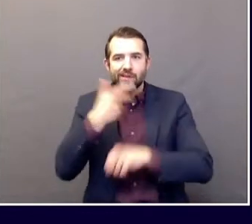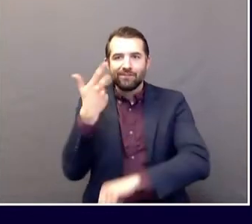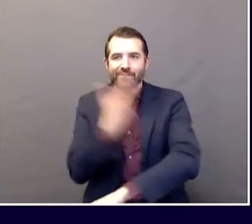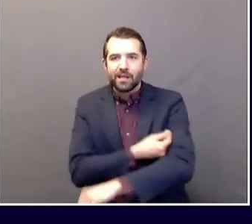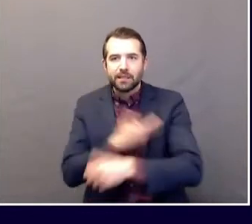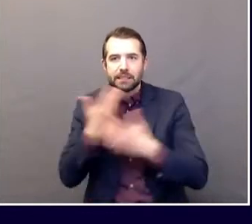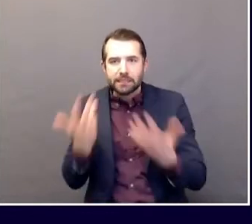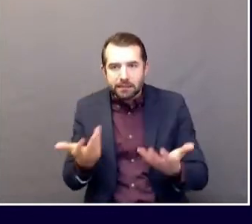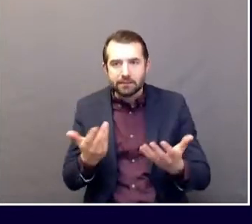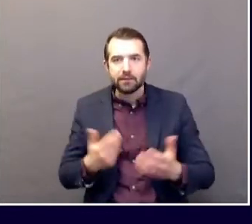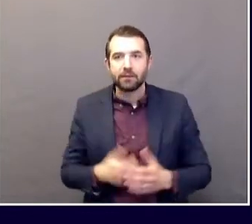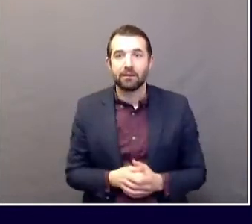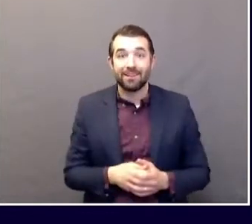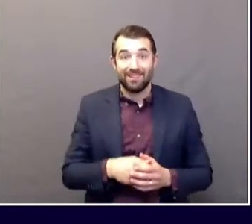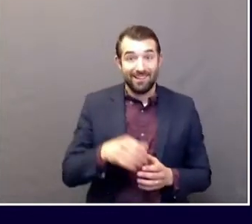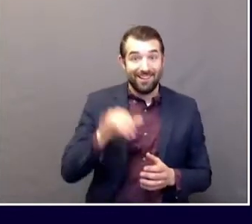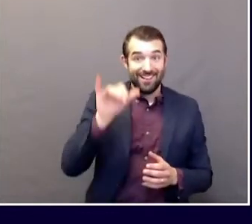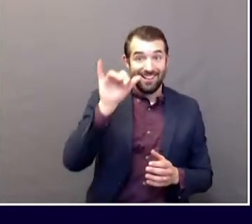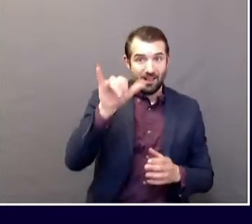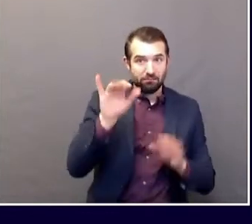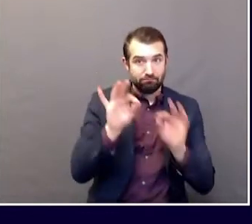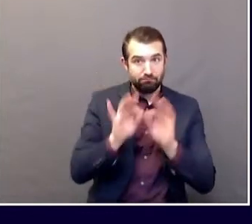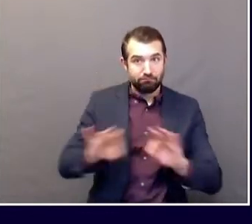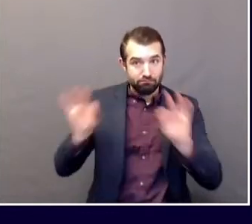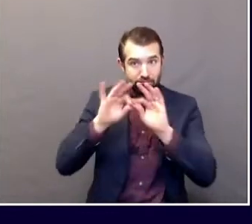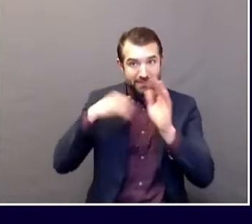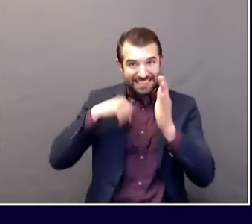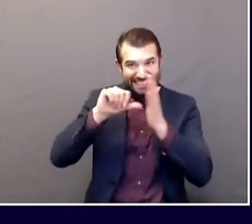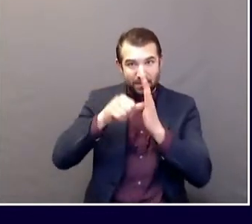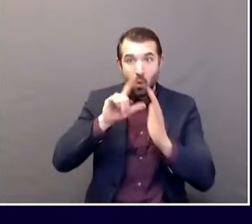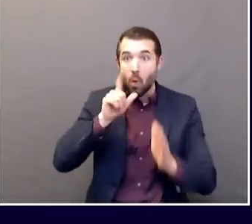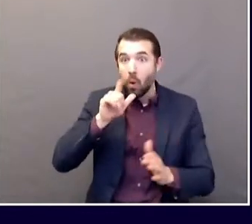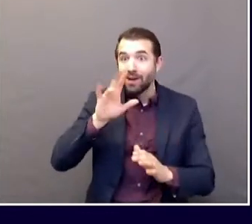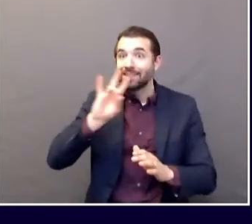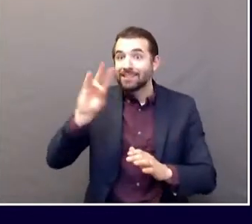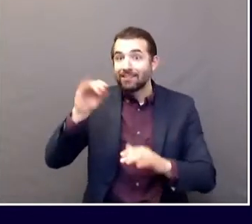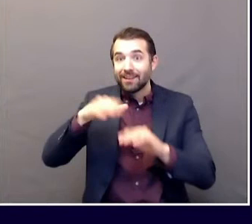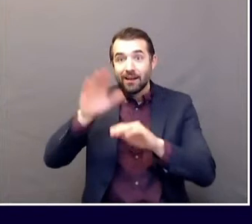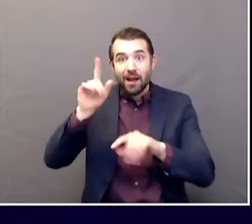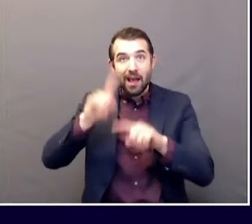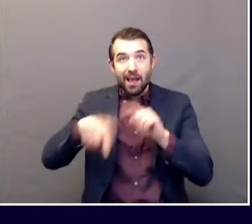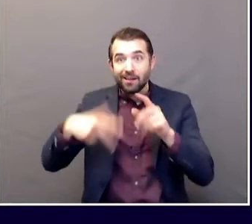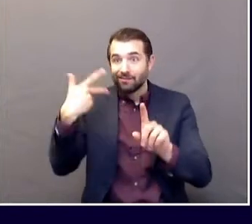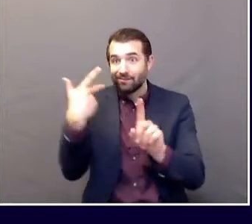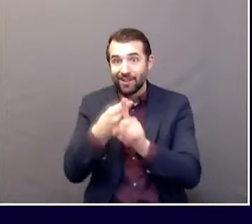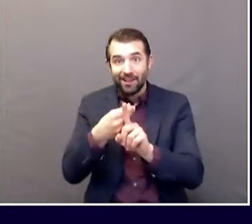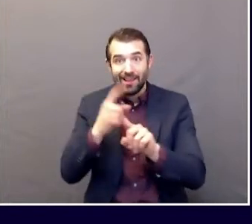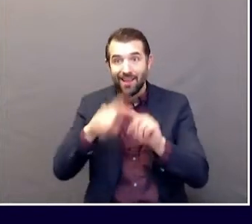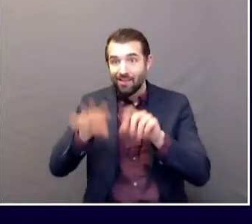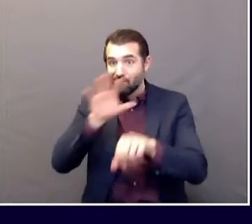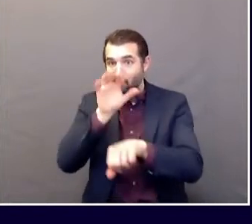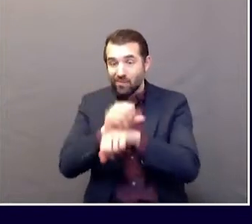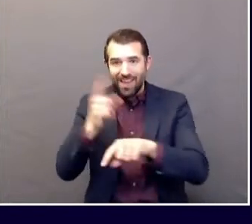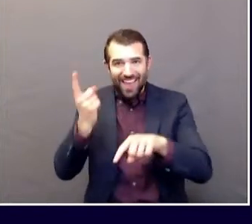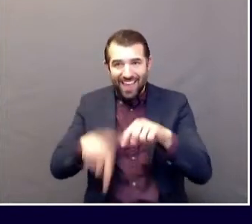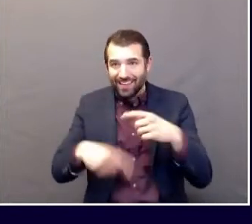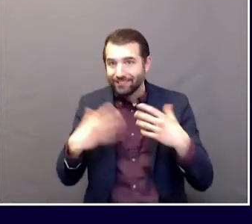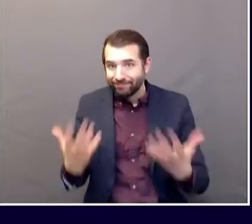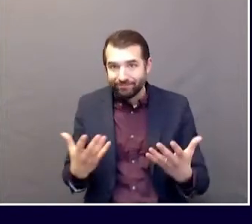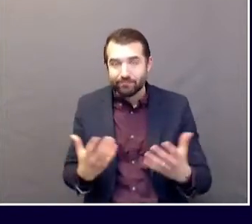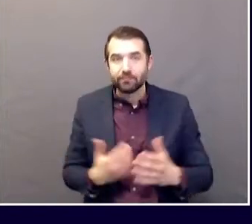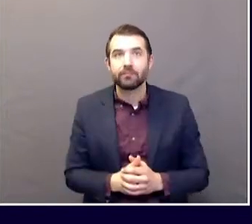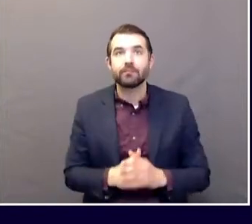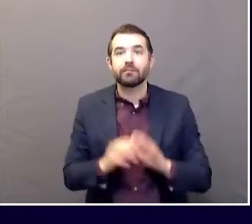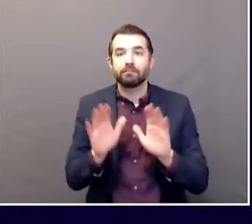I would recommend is a few things. I would first start with the governor's own COVID-19 page. On that page, which you can